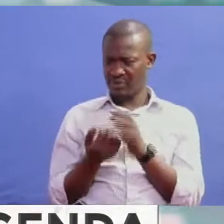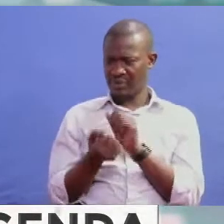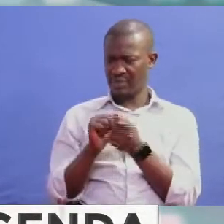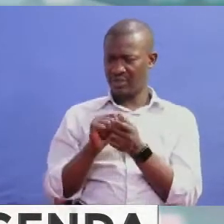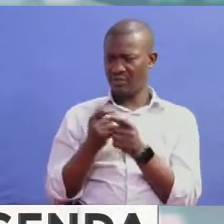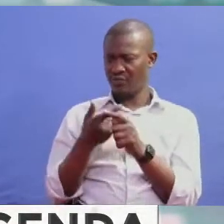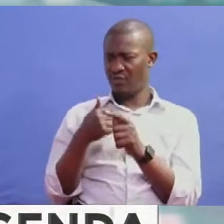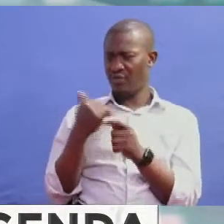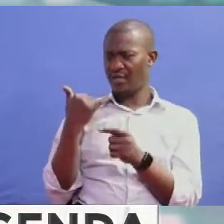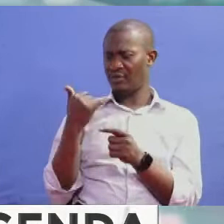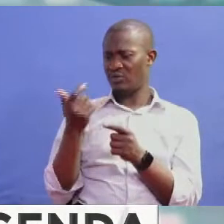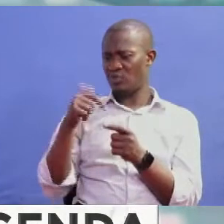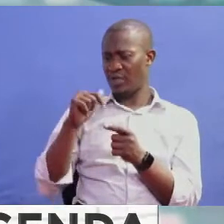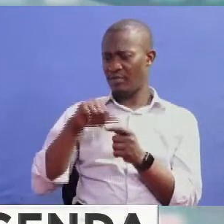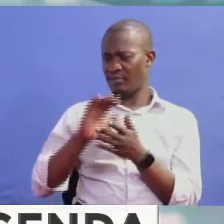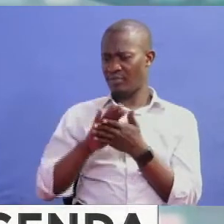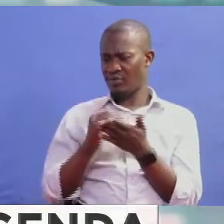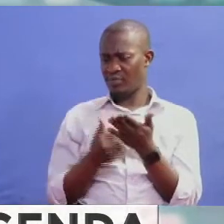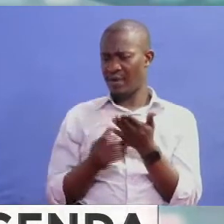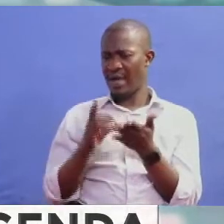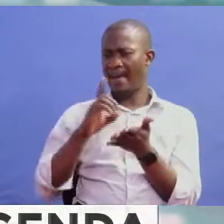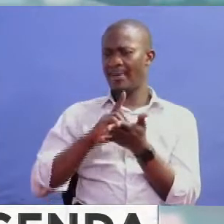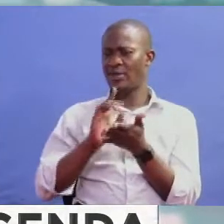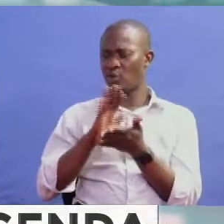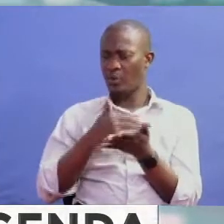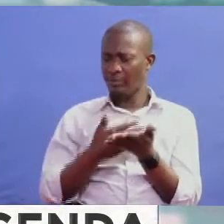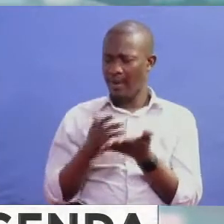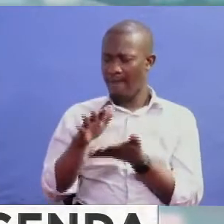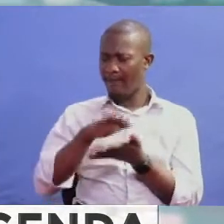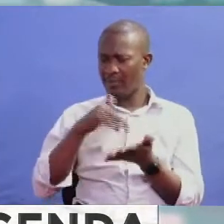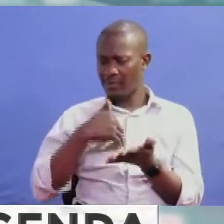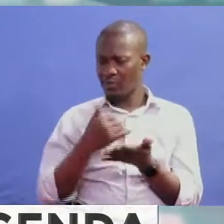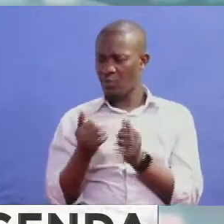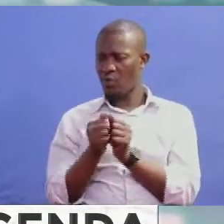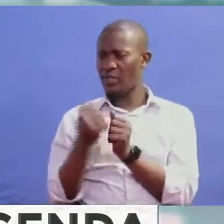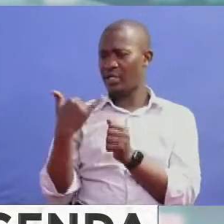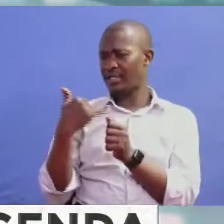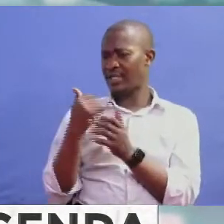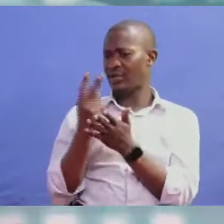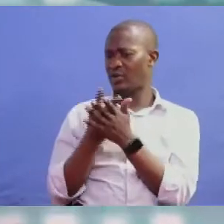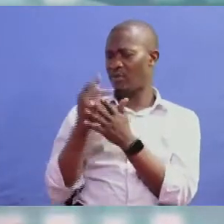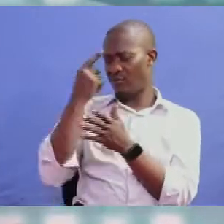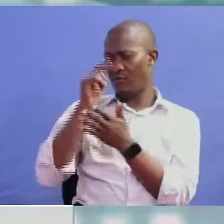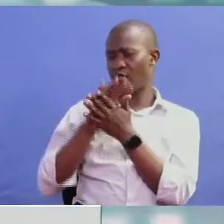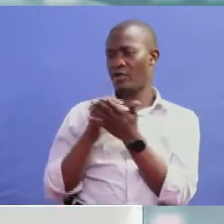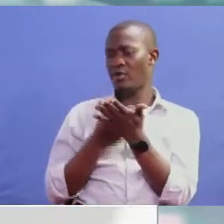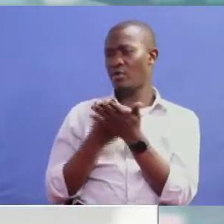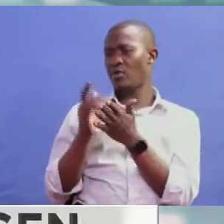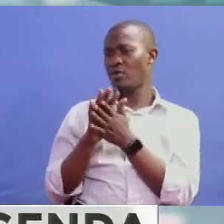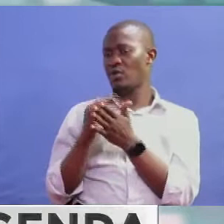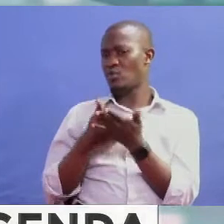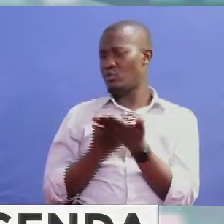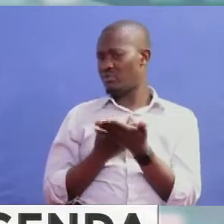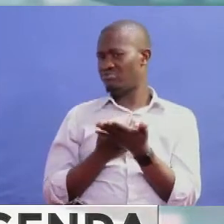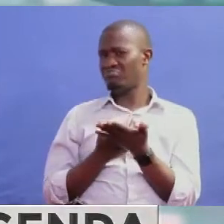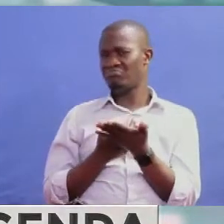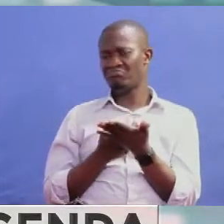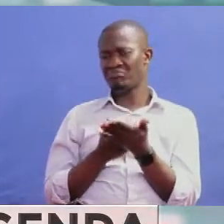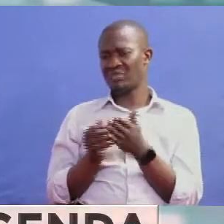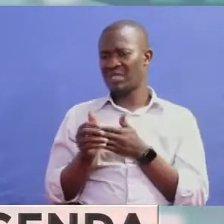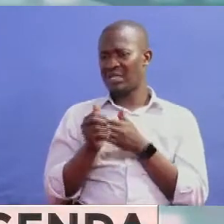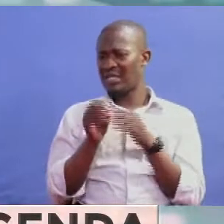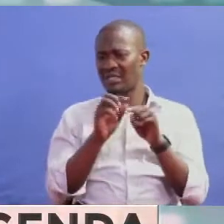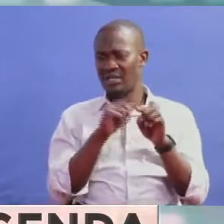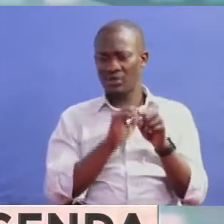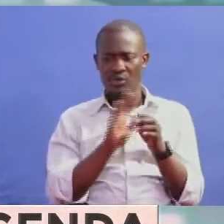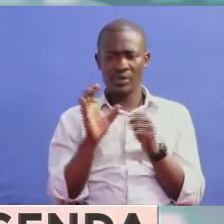today's. So you cannot update your site with yesterday and you keep it for a week. it will mislead customers. So just the same way